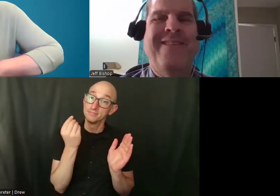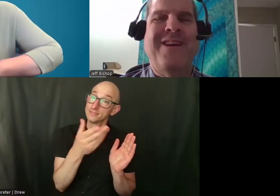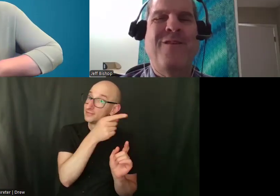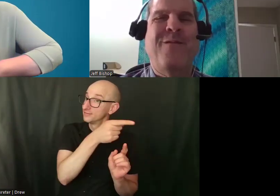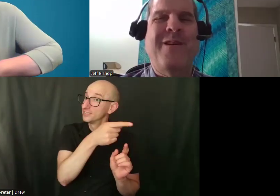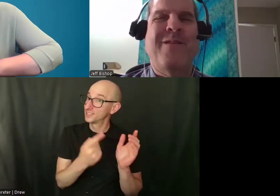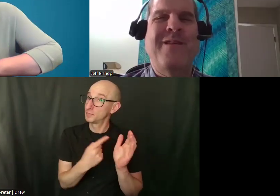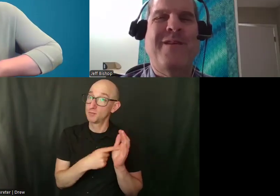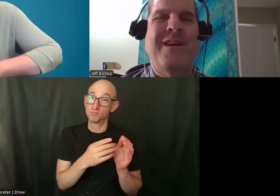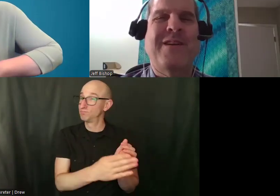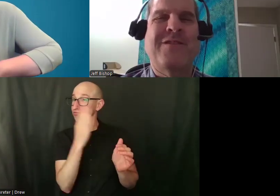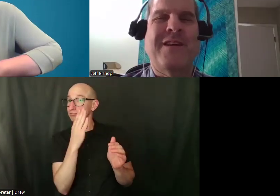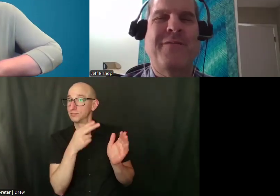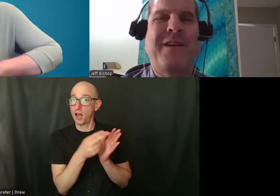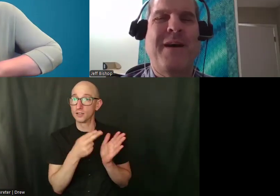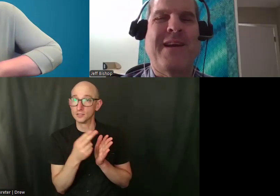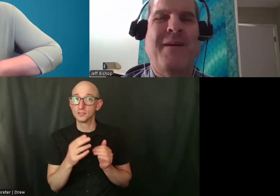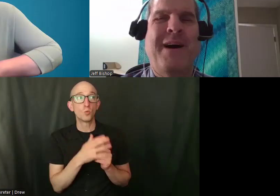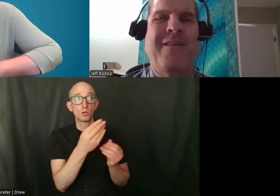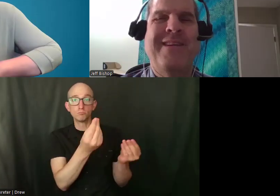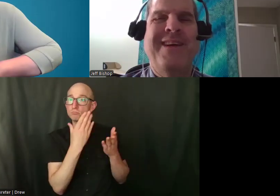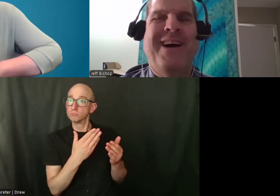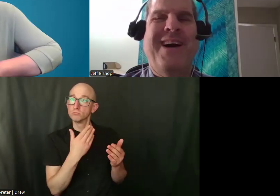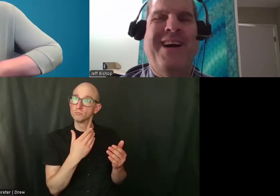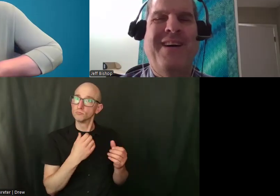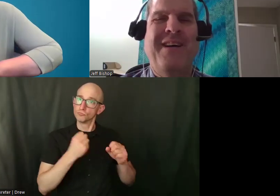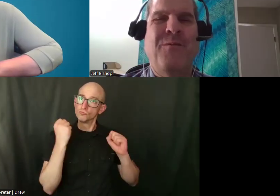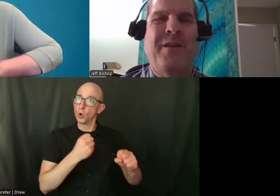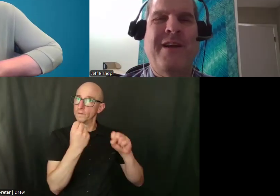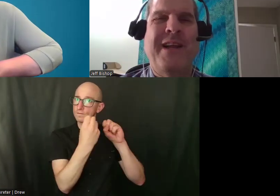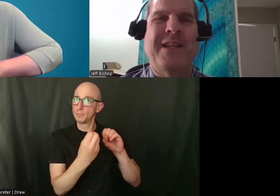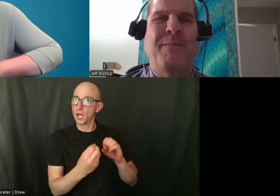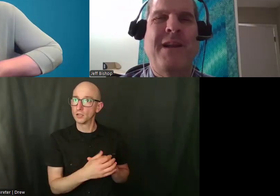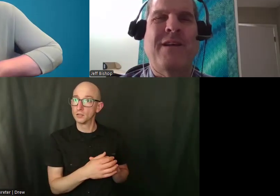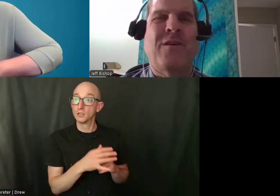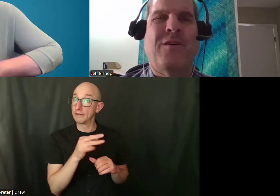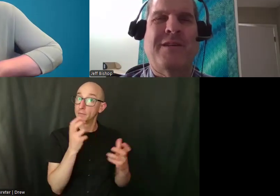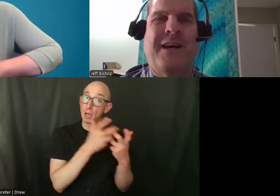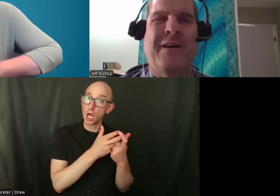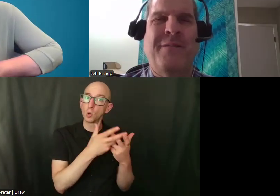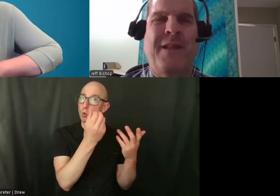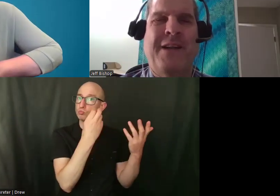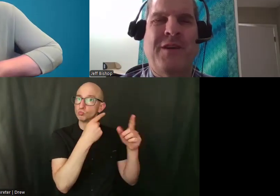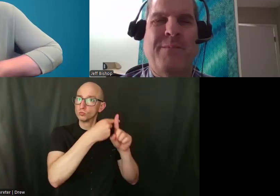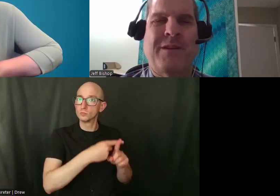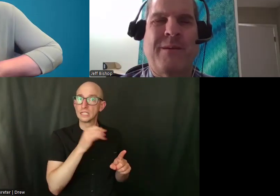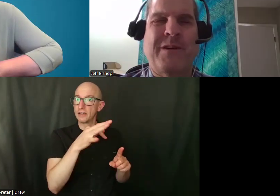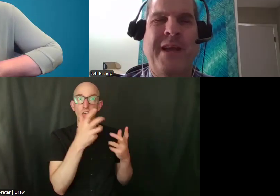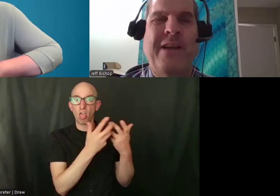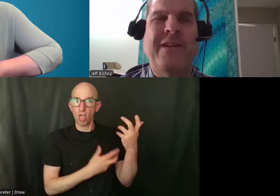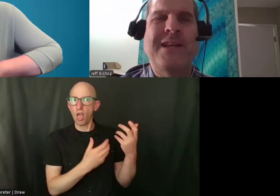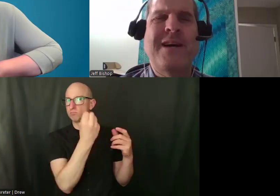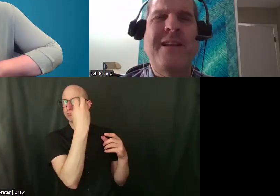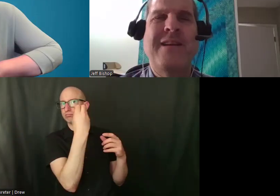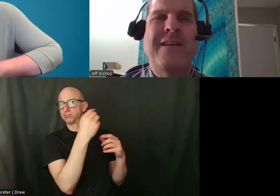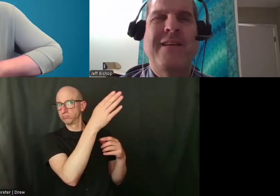and it will give you very, very, very constructive feedback about whether or not it's meeting the goals of that job description. And